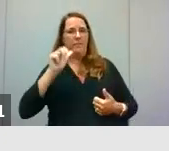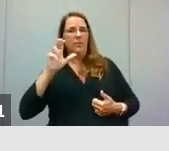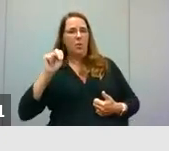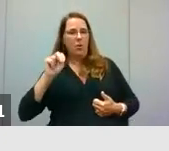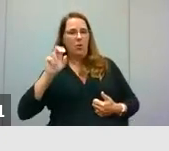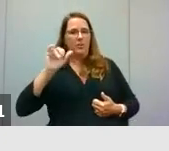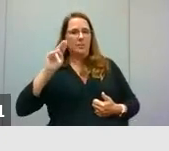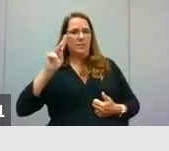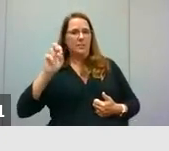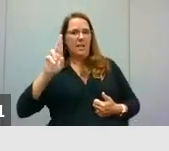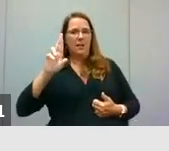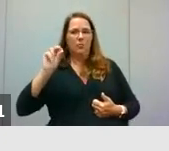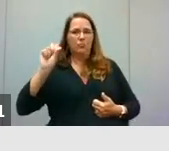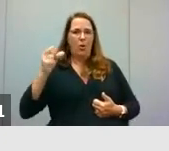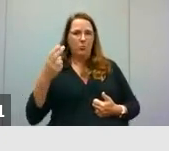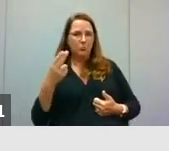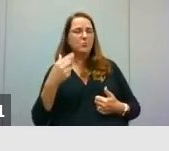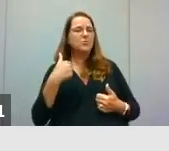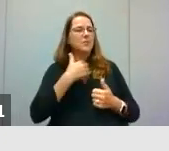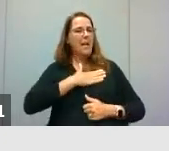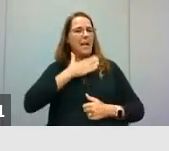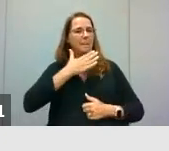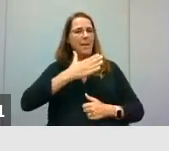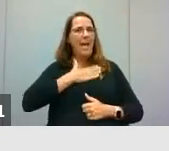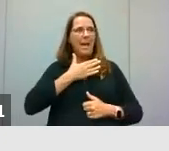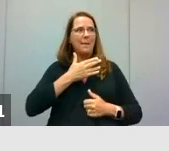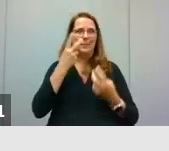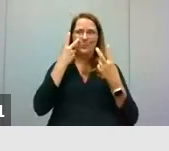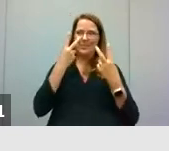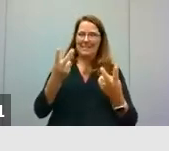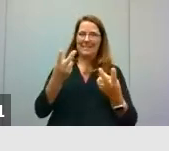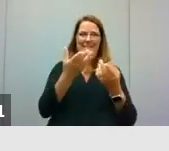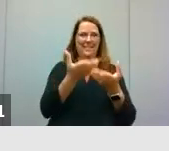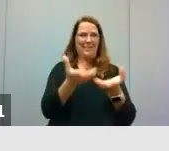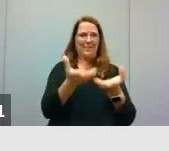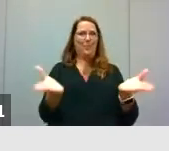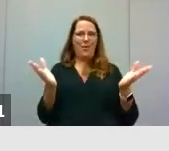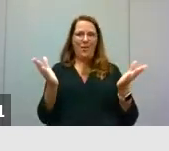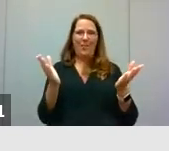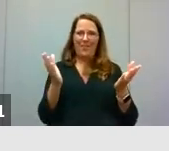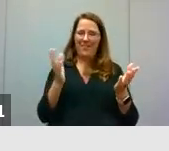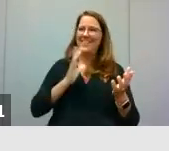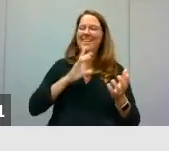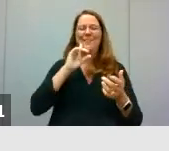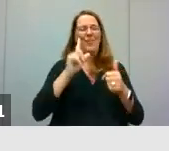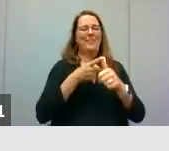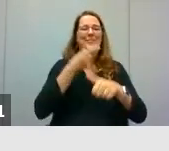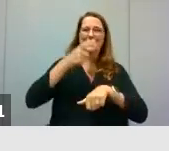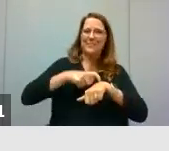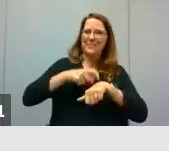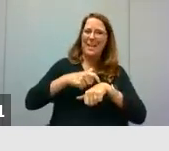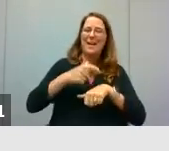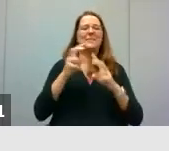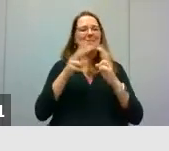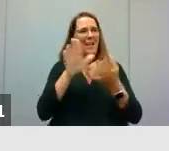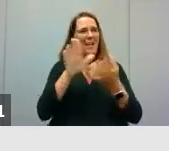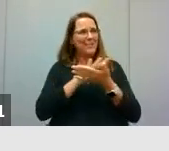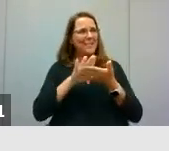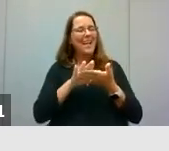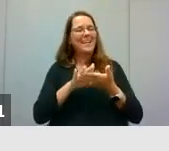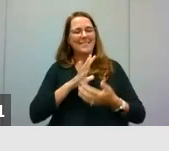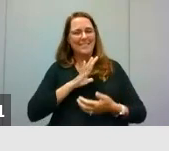Lauren Snyder Roche. I'm so happy to see you all for the first time. It's very